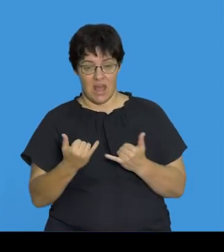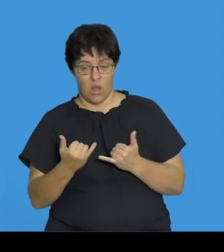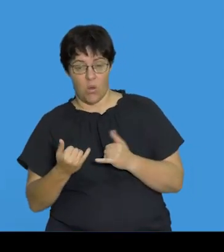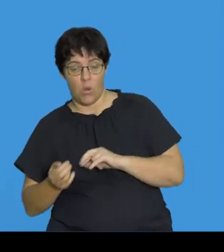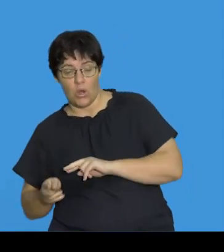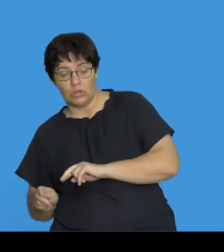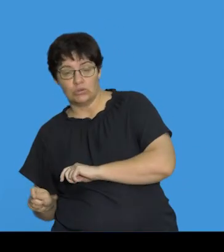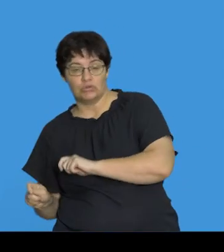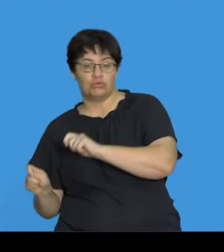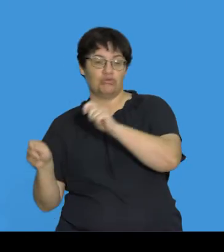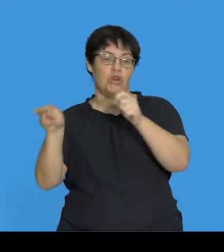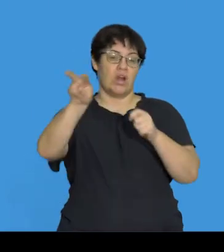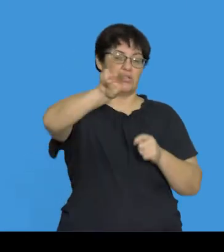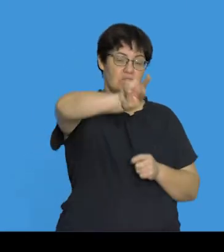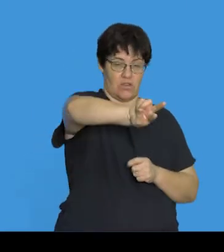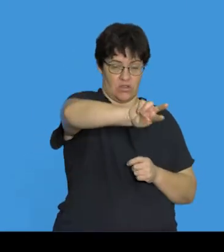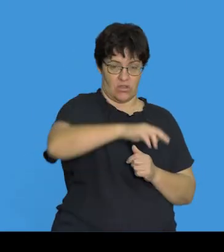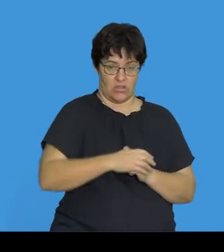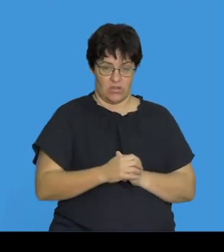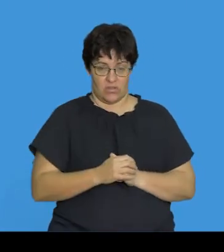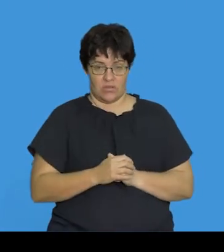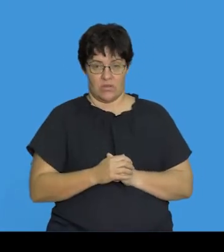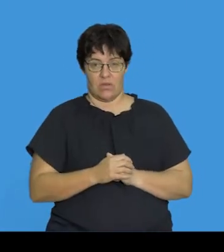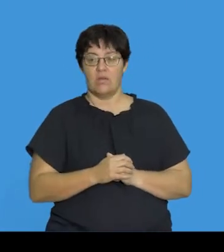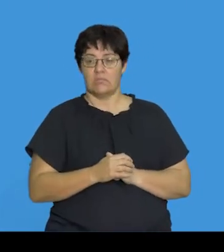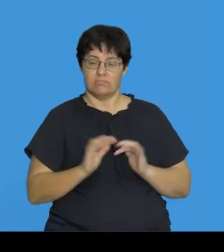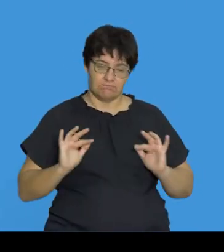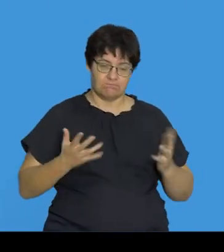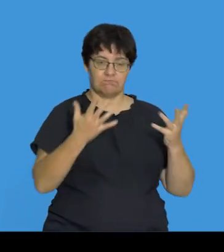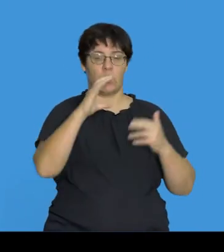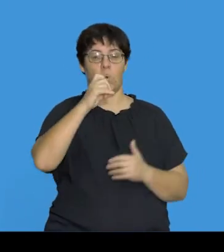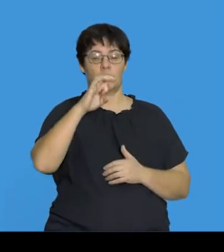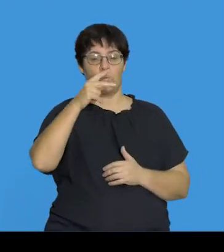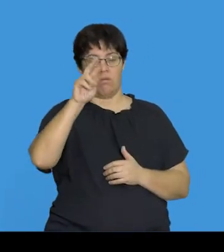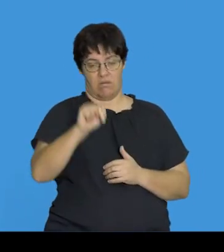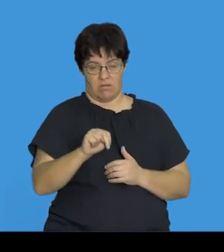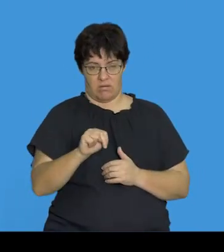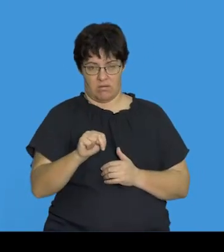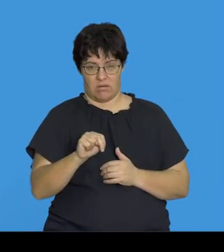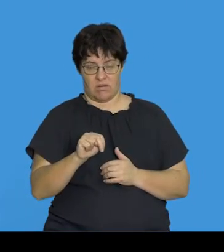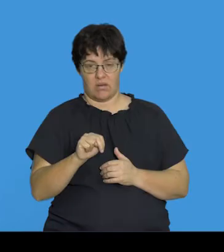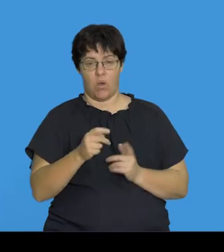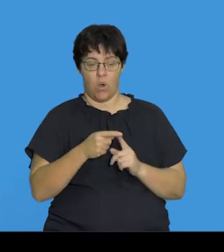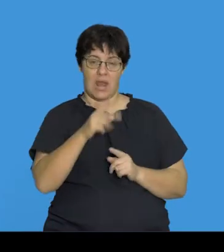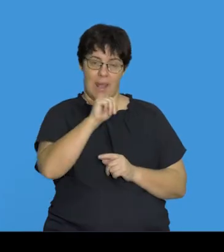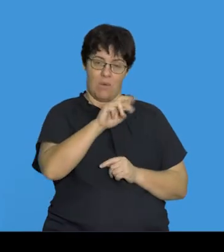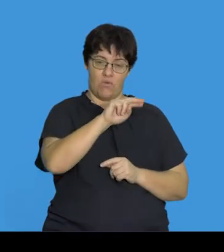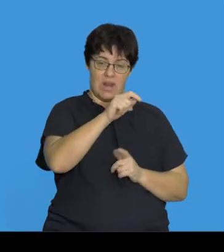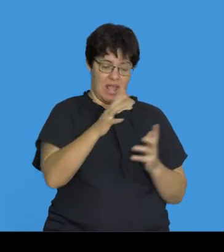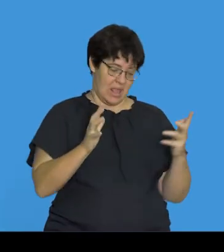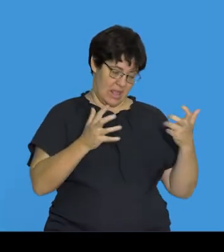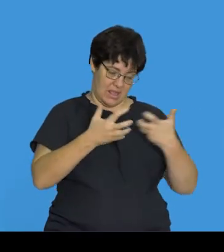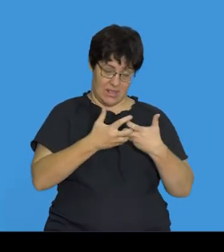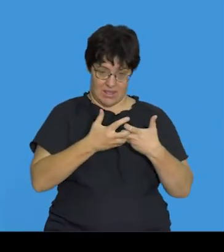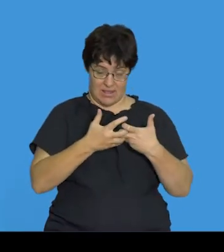The tRNA will then transport or transfer that to a complementary codon on the